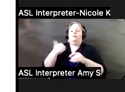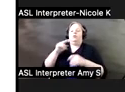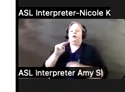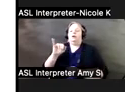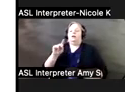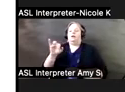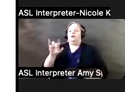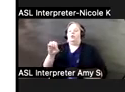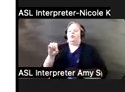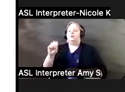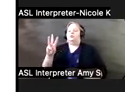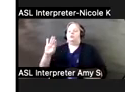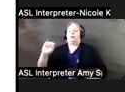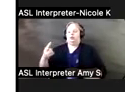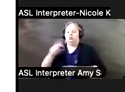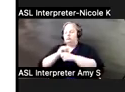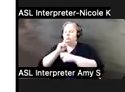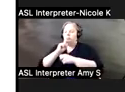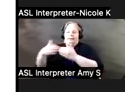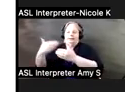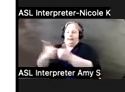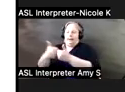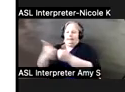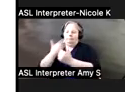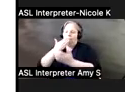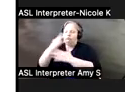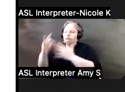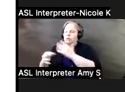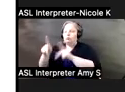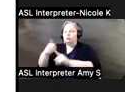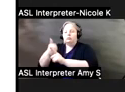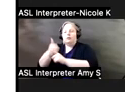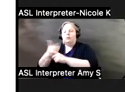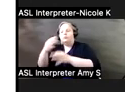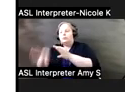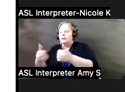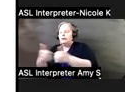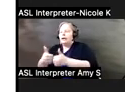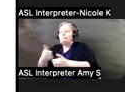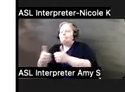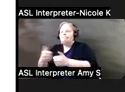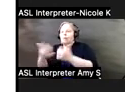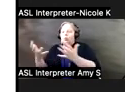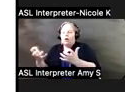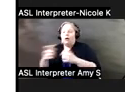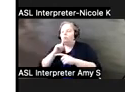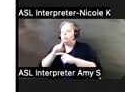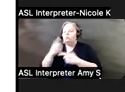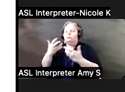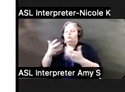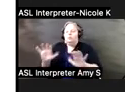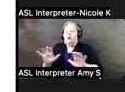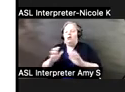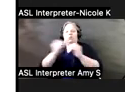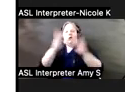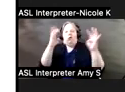it's a really good option for someone who just wants to play some simple games and doesn't really want to play some of the more complex games like Call of Duty.